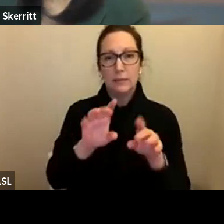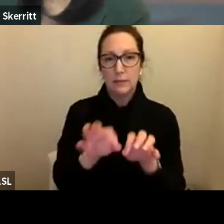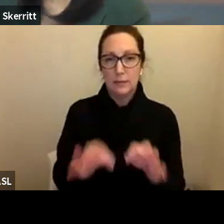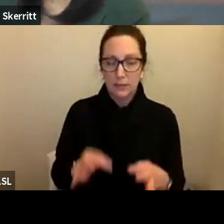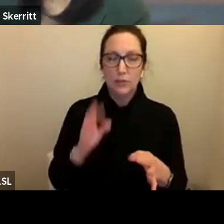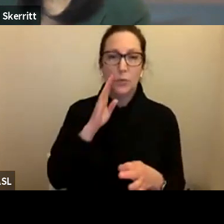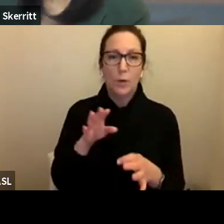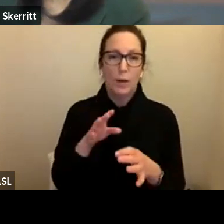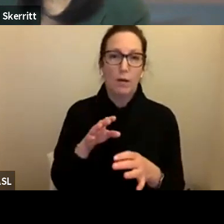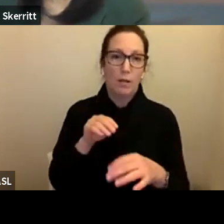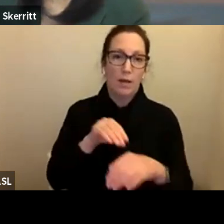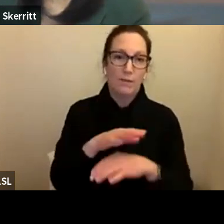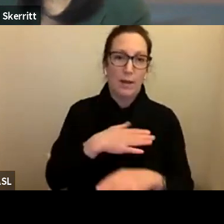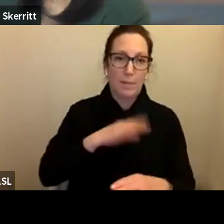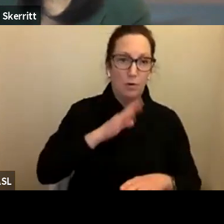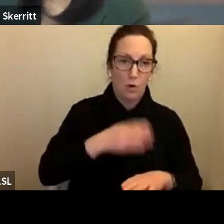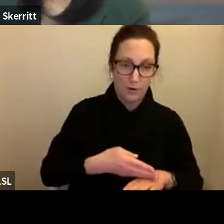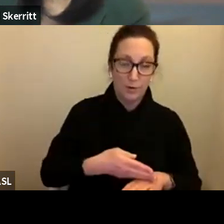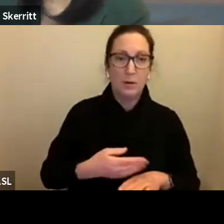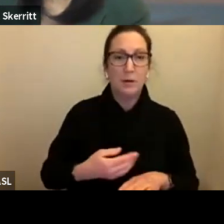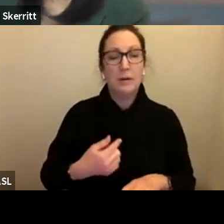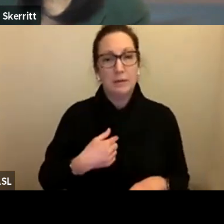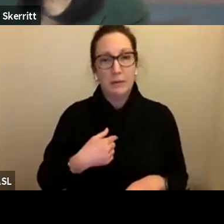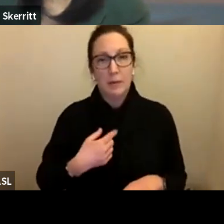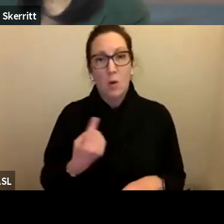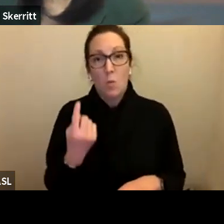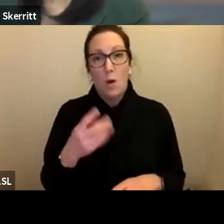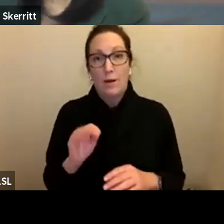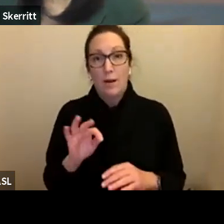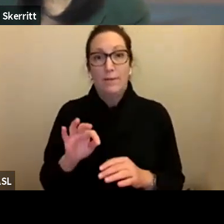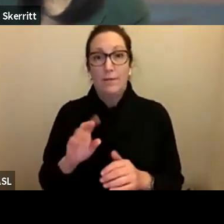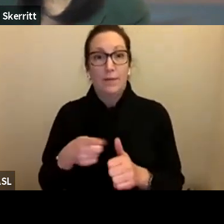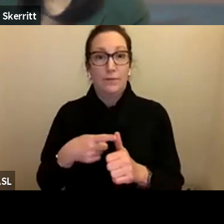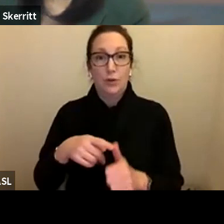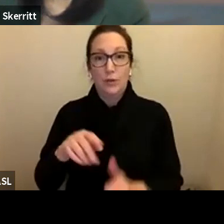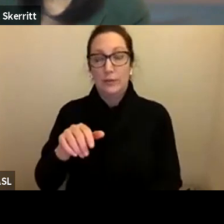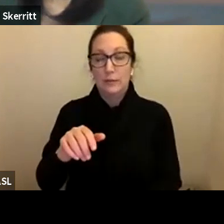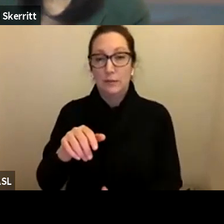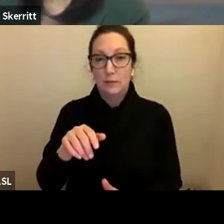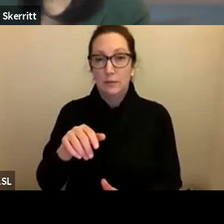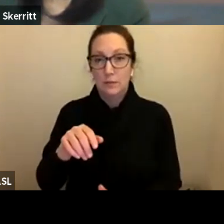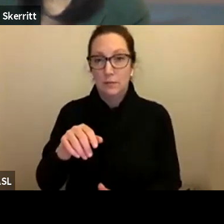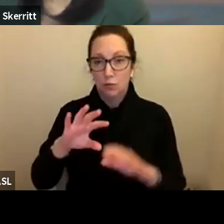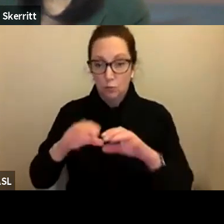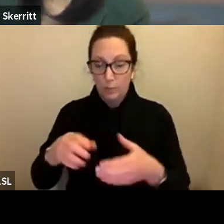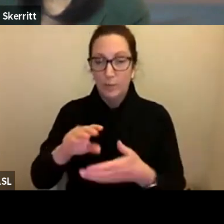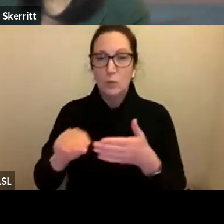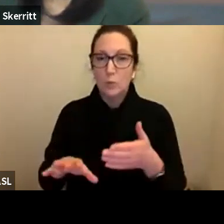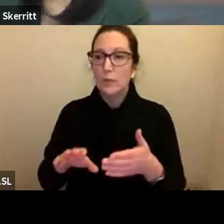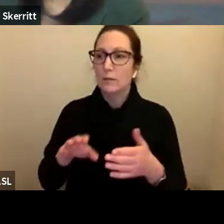date myself a bit and state that I was one of the first students affected by the top 10% rule for Texas state colleges.